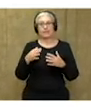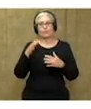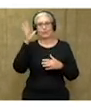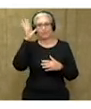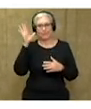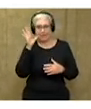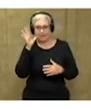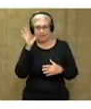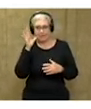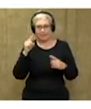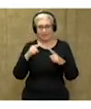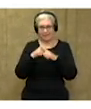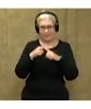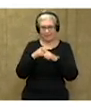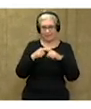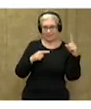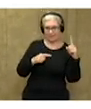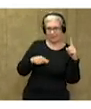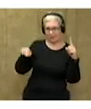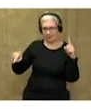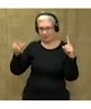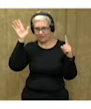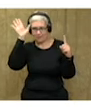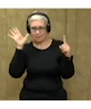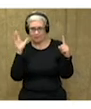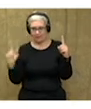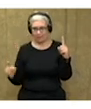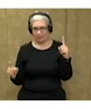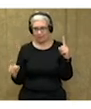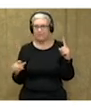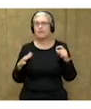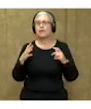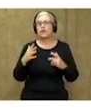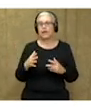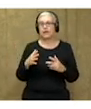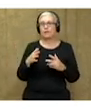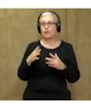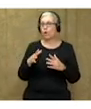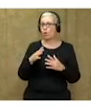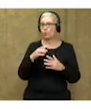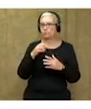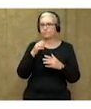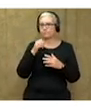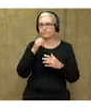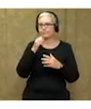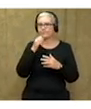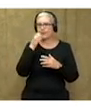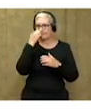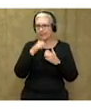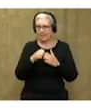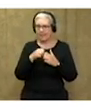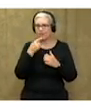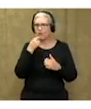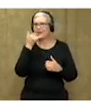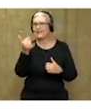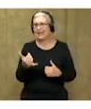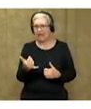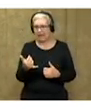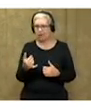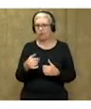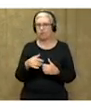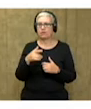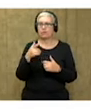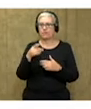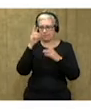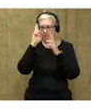parent, rather than lashing back out at them or being disrespectful, if we can just calm down, listen to what they're having to say,